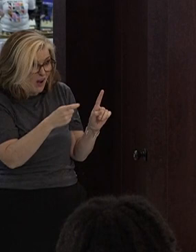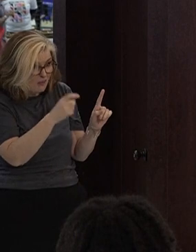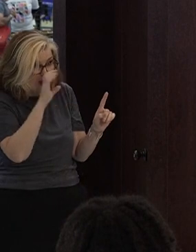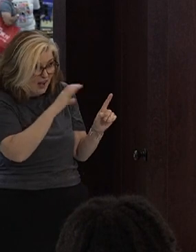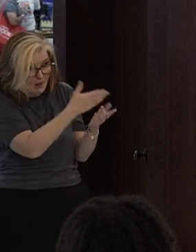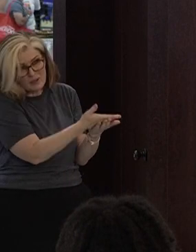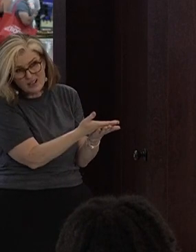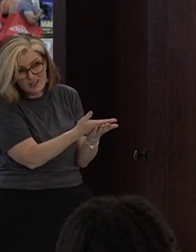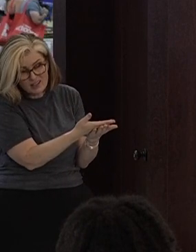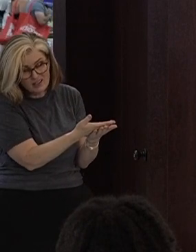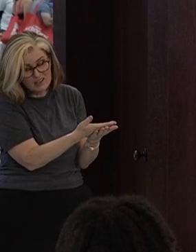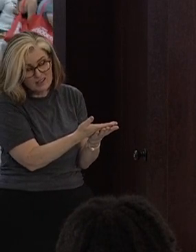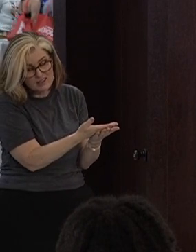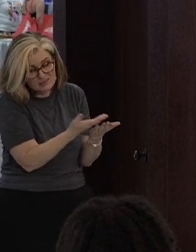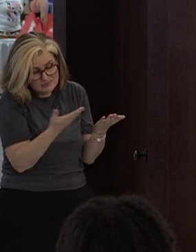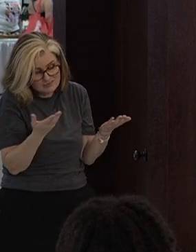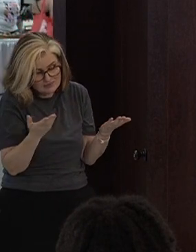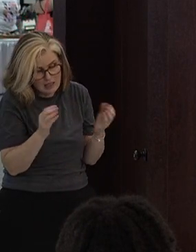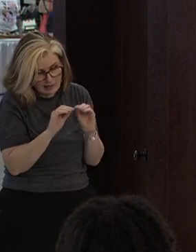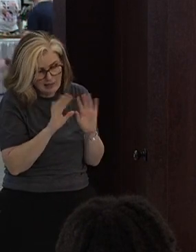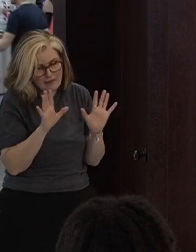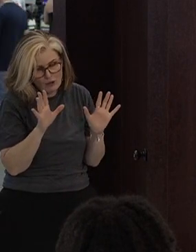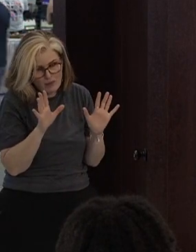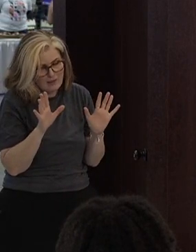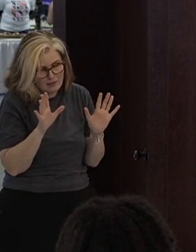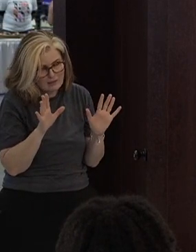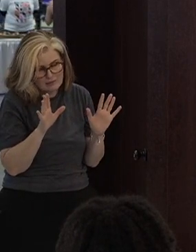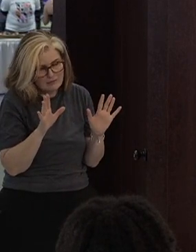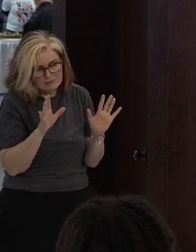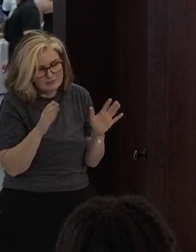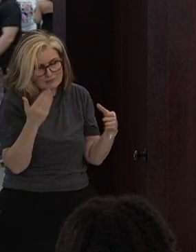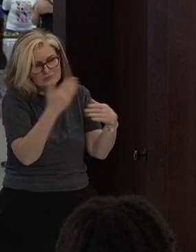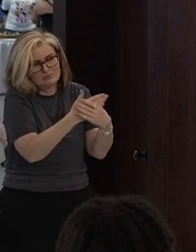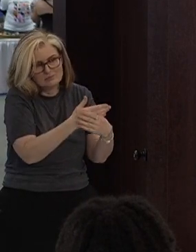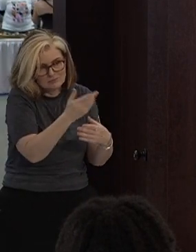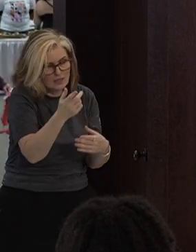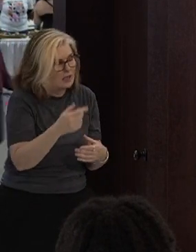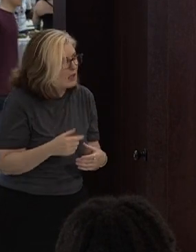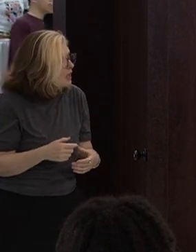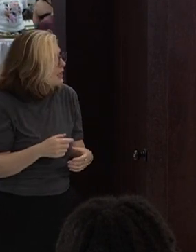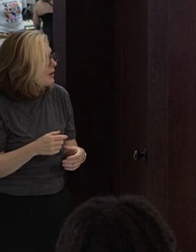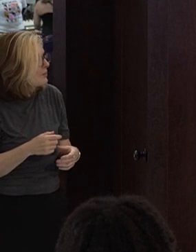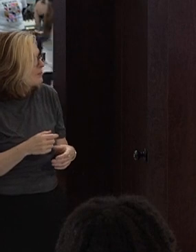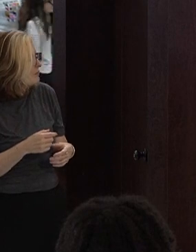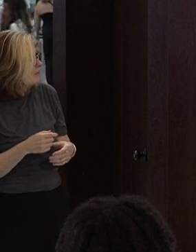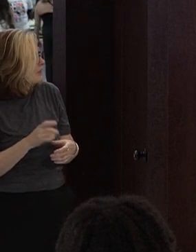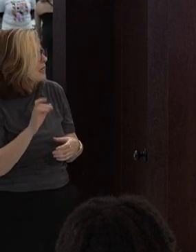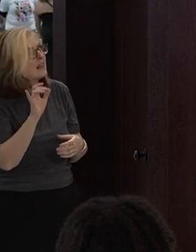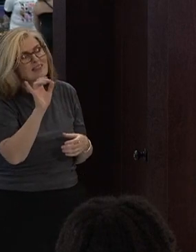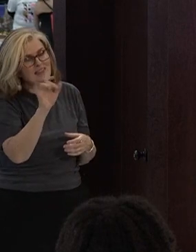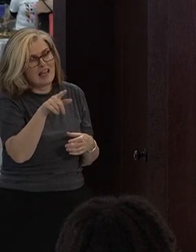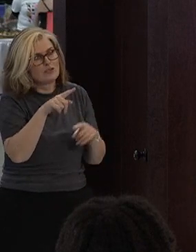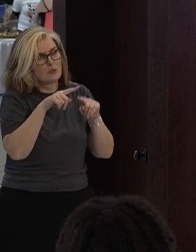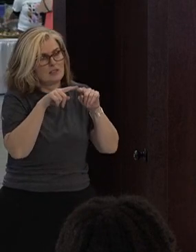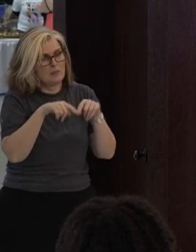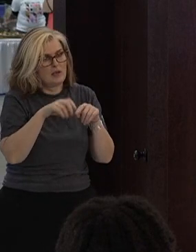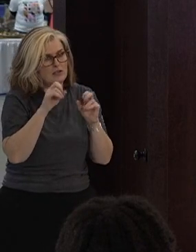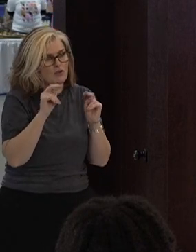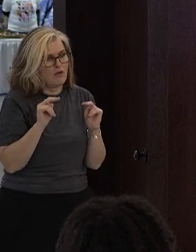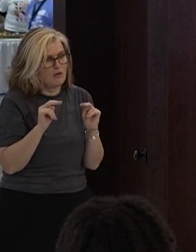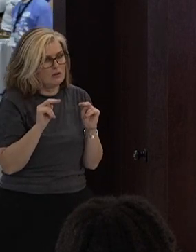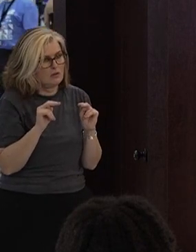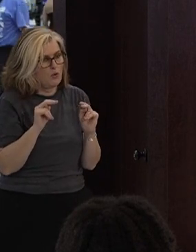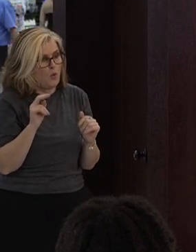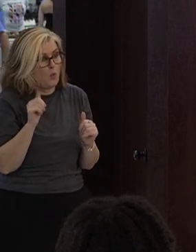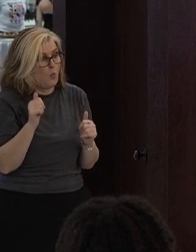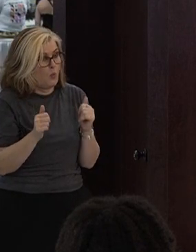comic book, then you're clearly right infringing a work. So that's what it depends on whether